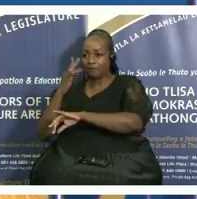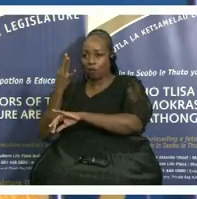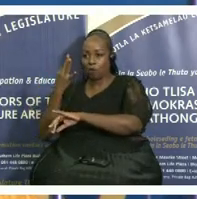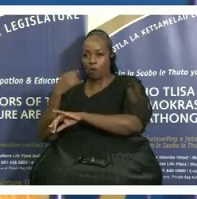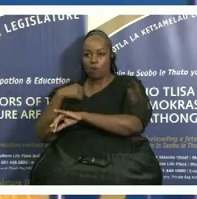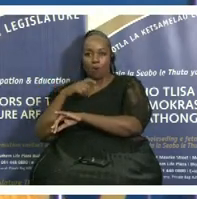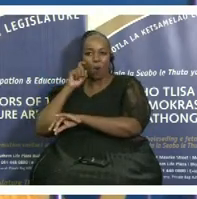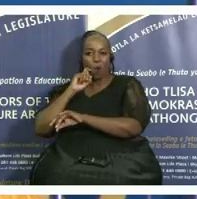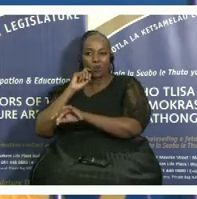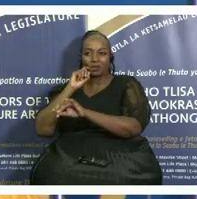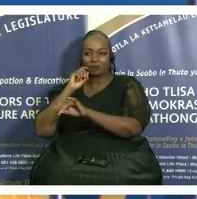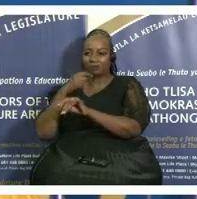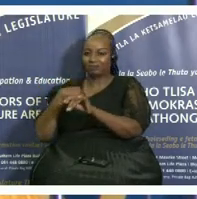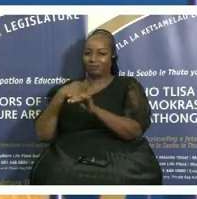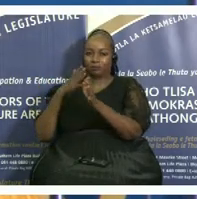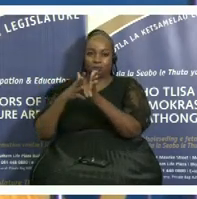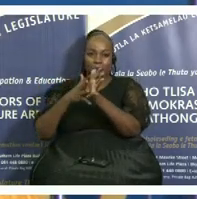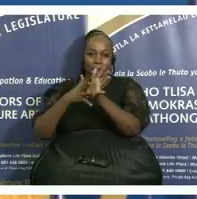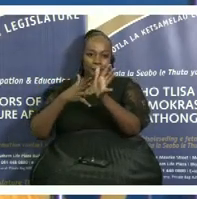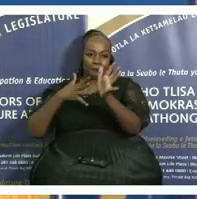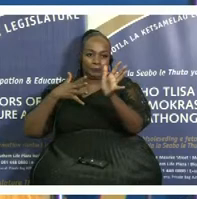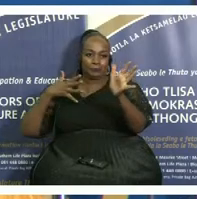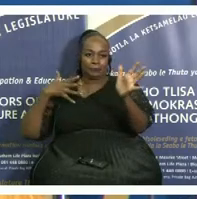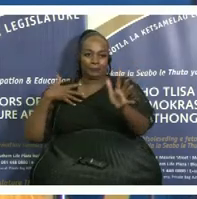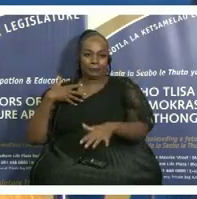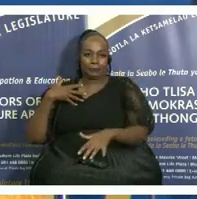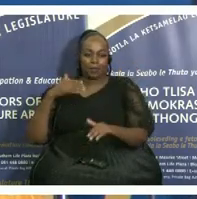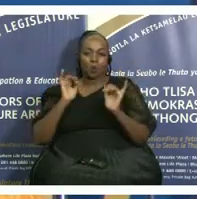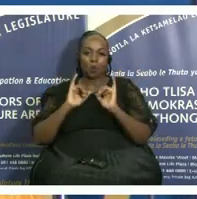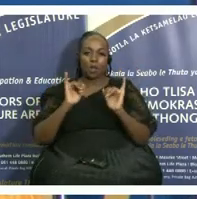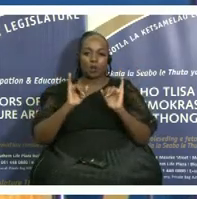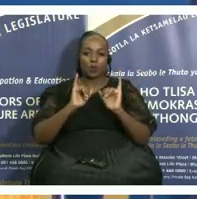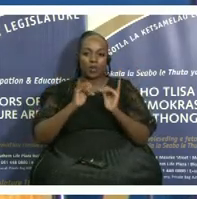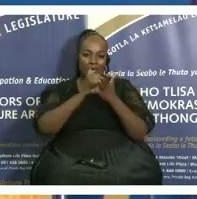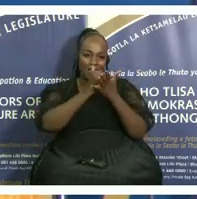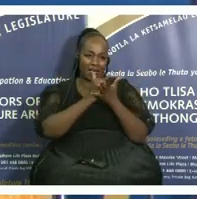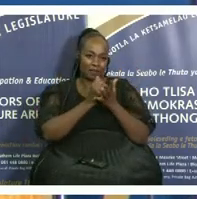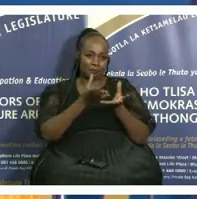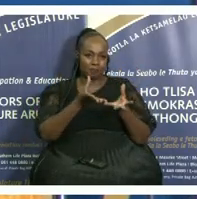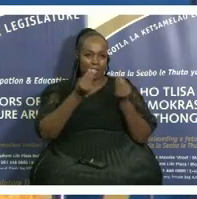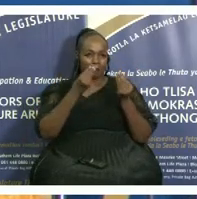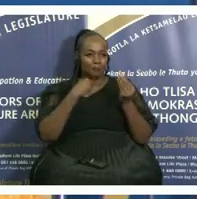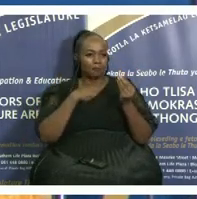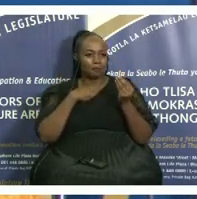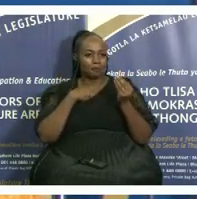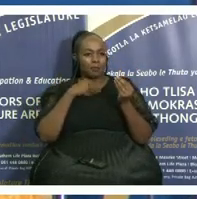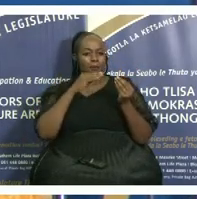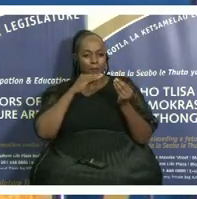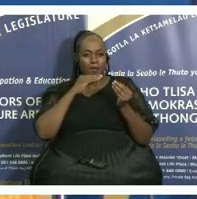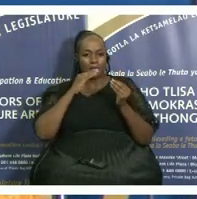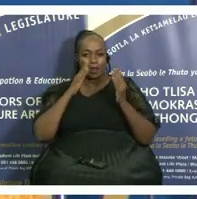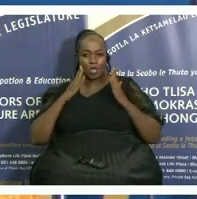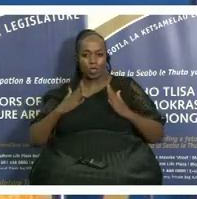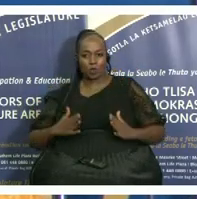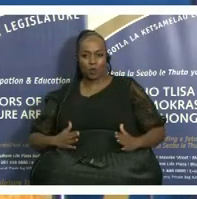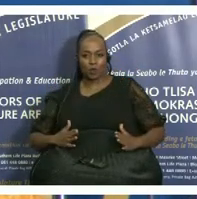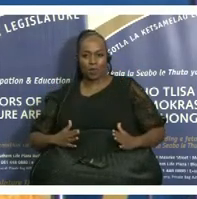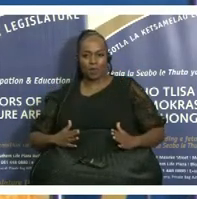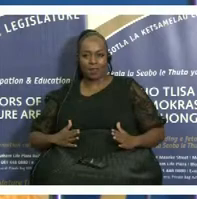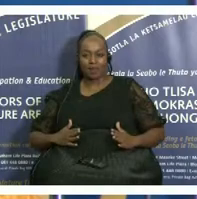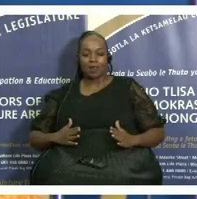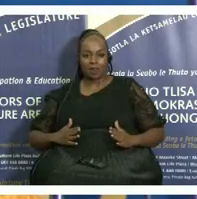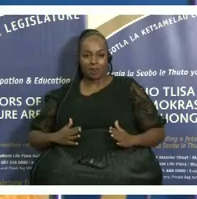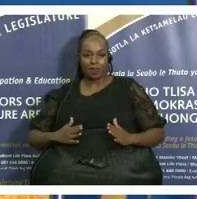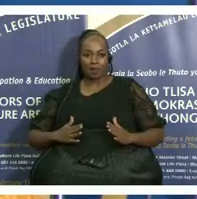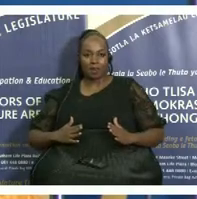ba fotsemela. Ba emetse o fumantshwa thuso. O godisa seriti sa batho ba rona re tlamehile ho